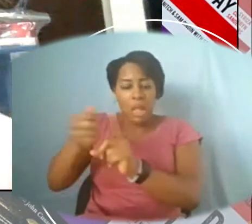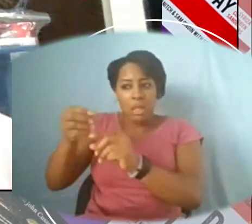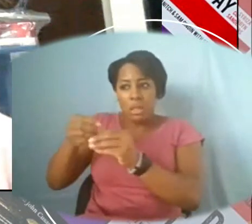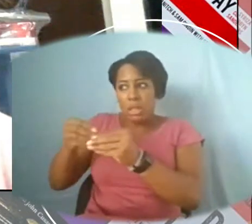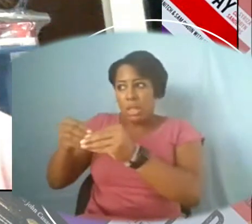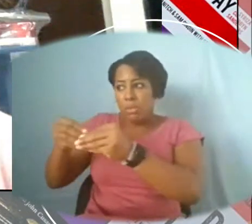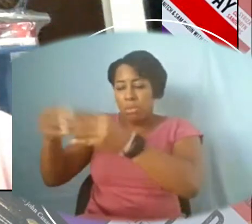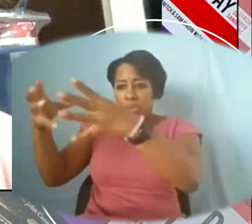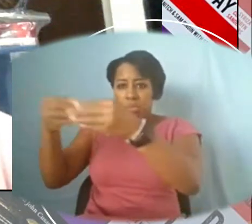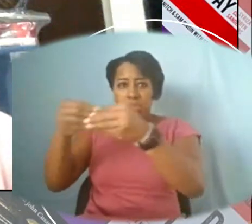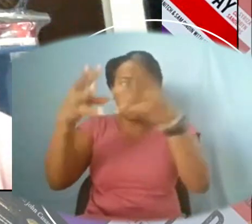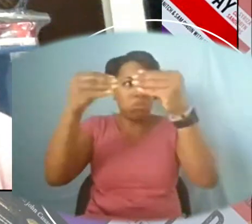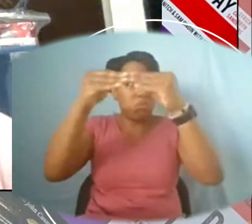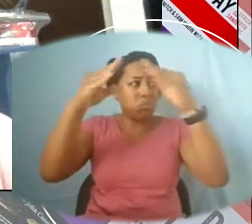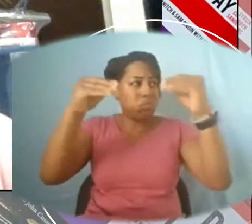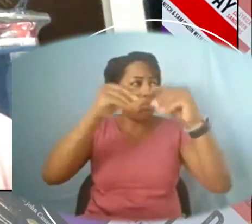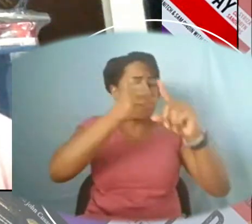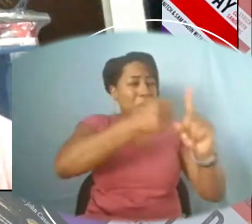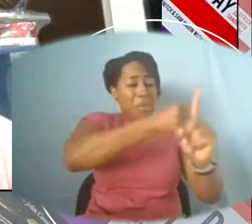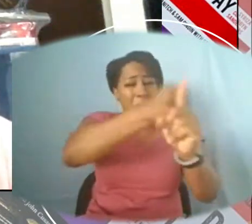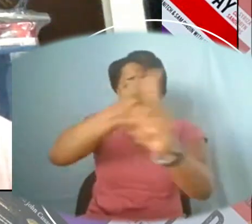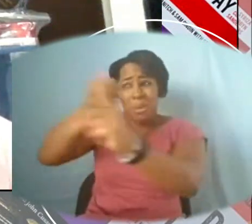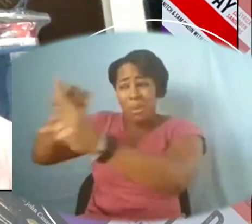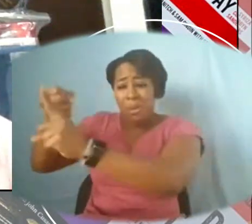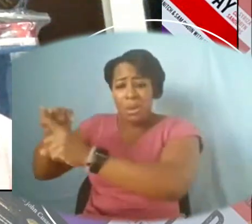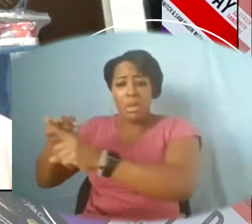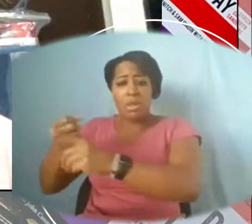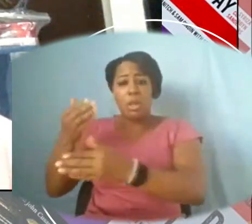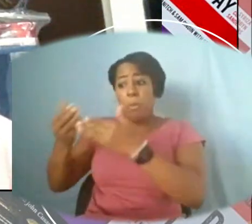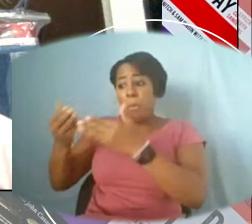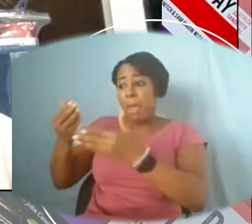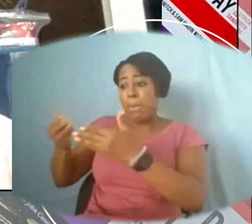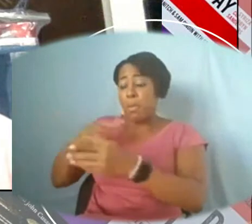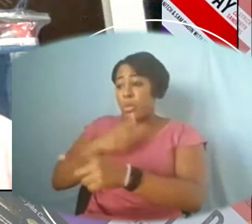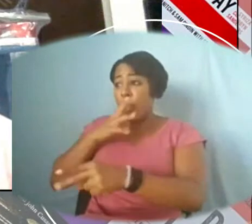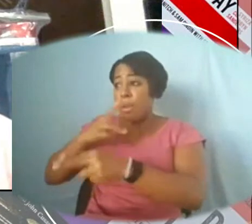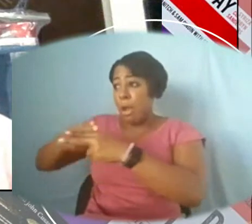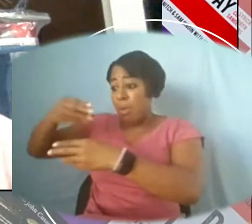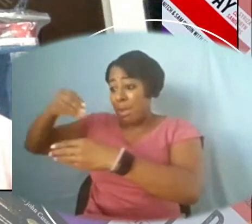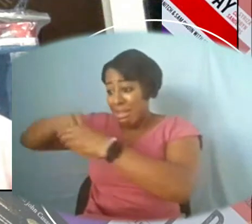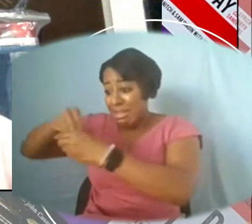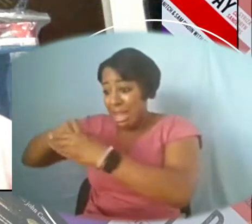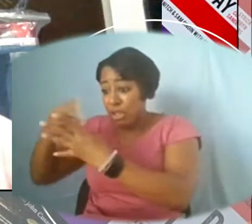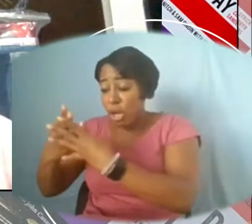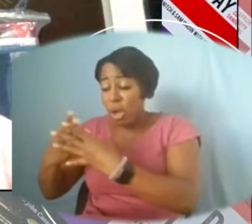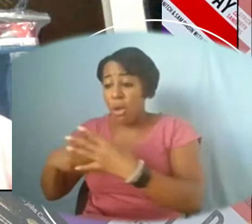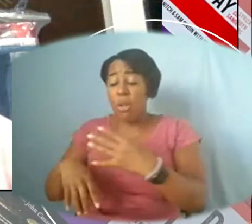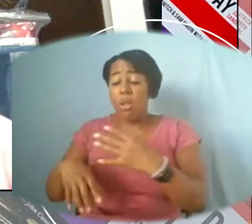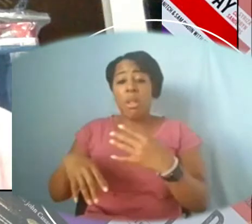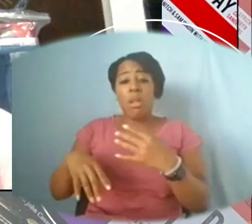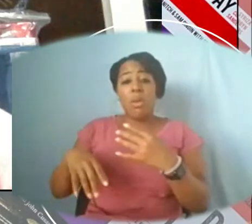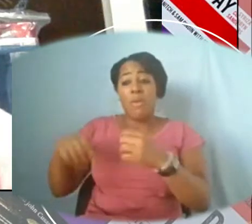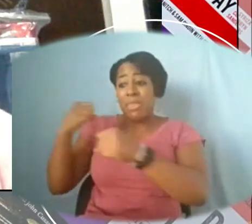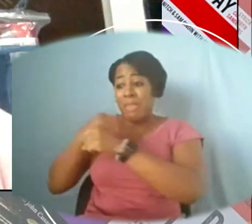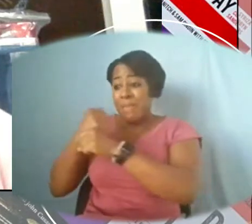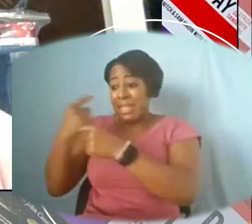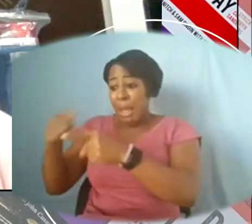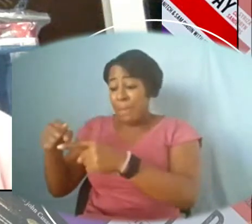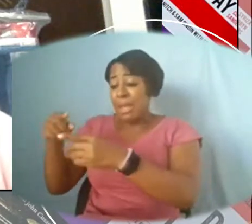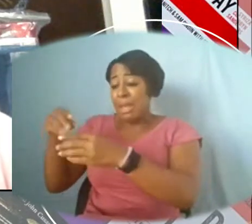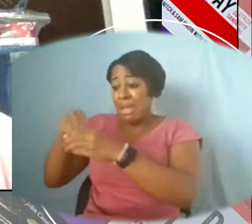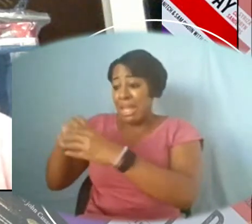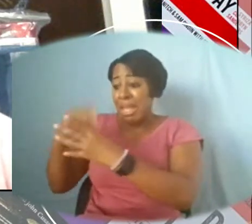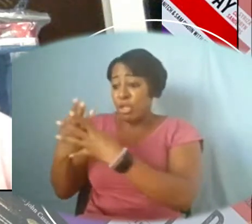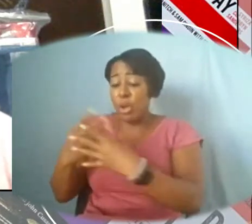in so many different ways, that whether we're talking about the fight on the inside and the fights that are being led by currently incarcerated folks, or the fight outside with